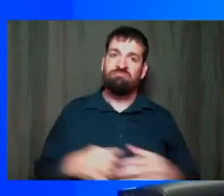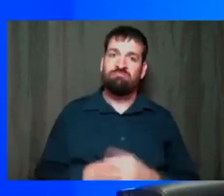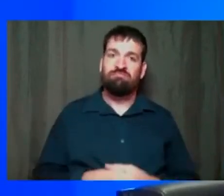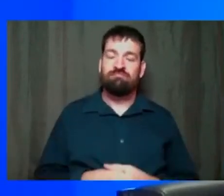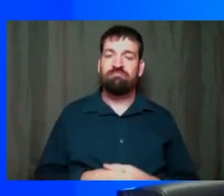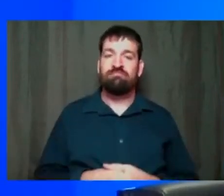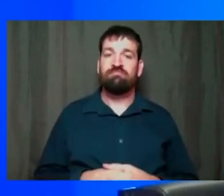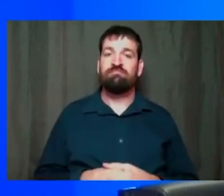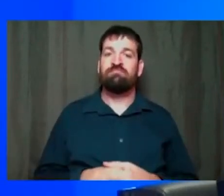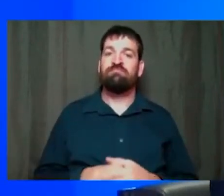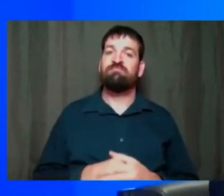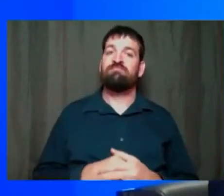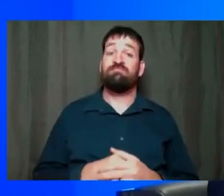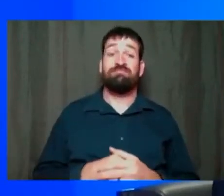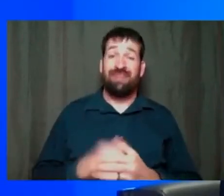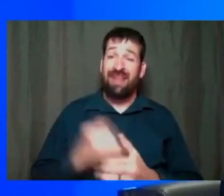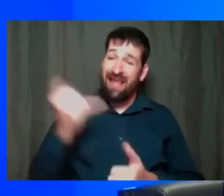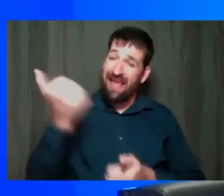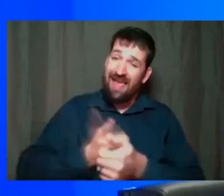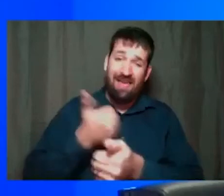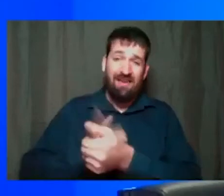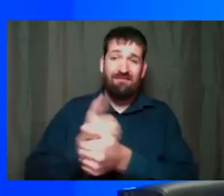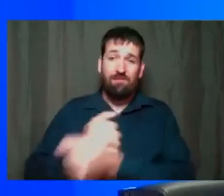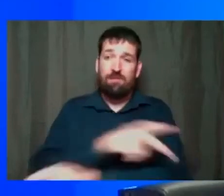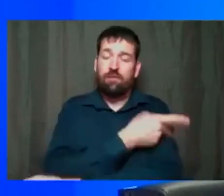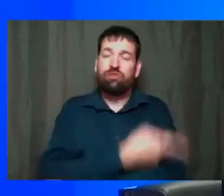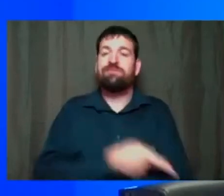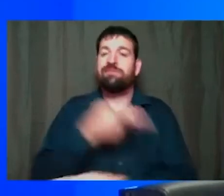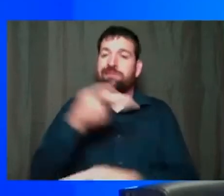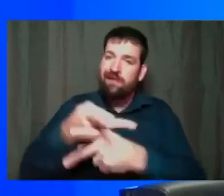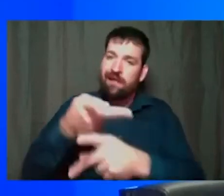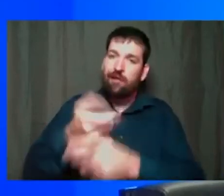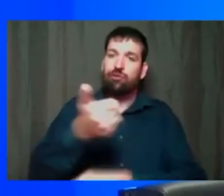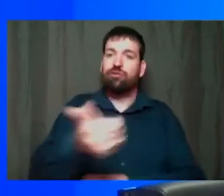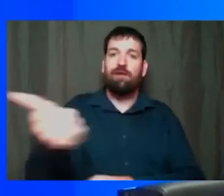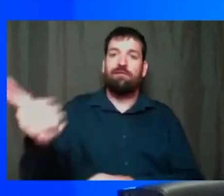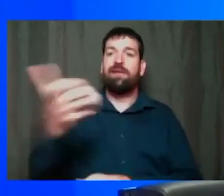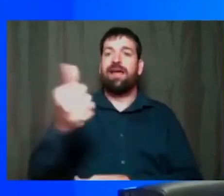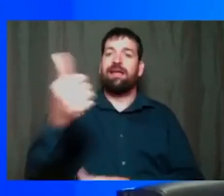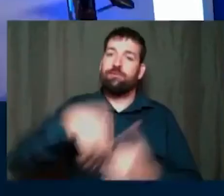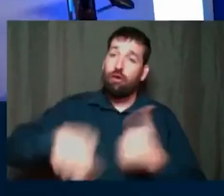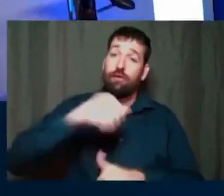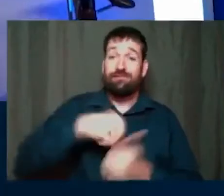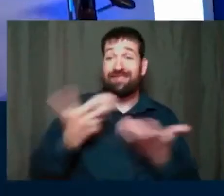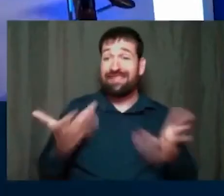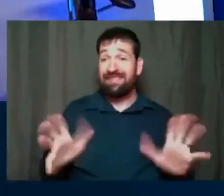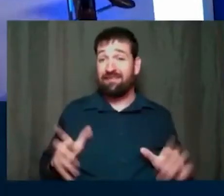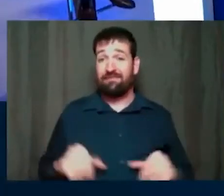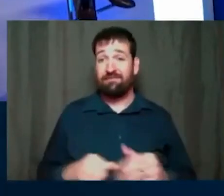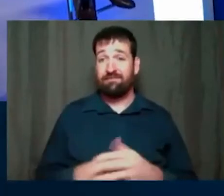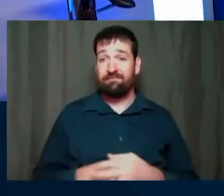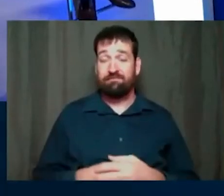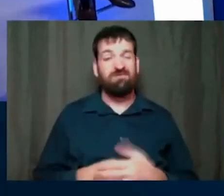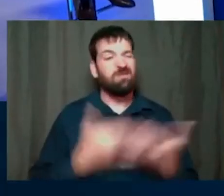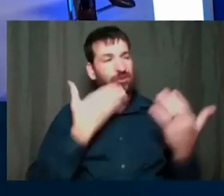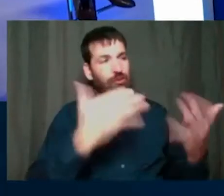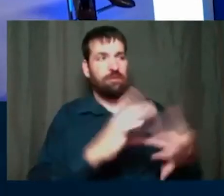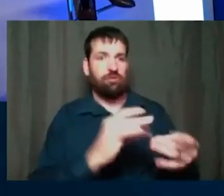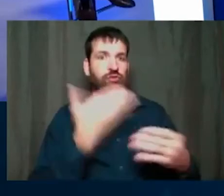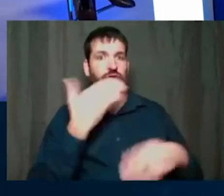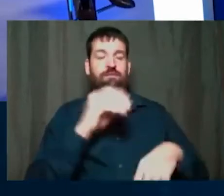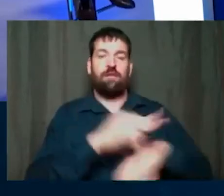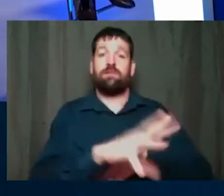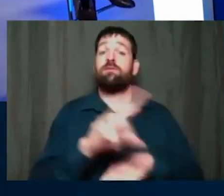end every single inpatient group with this: take care of yourselves and take care of each other. And that's it. Great message. Thank you so much. Great advice. Dr. Hawkinson, Thanks. final